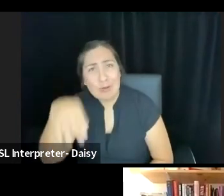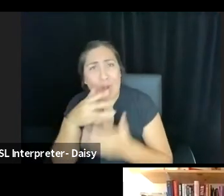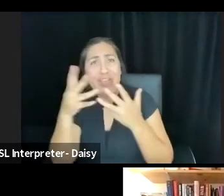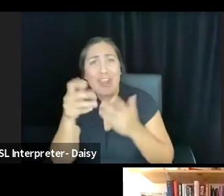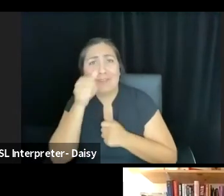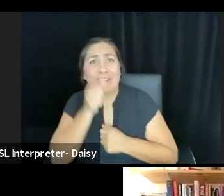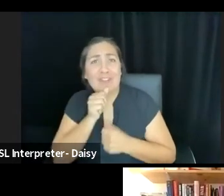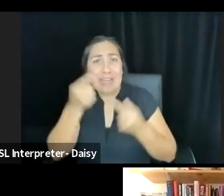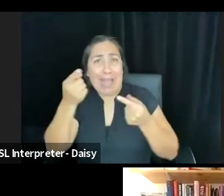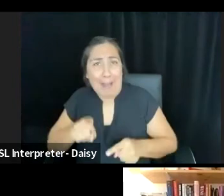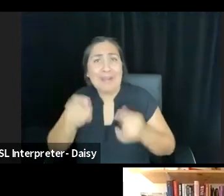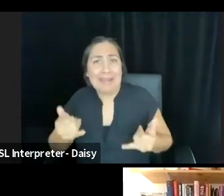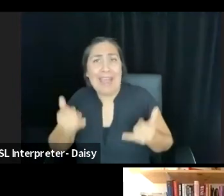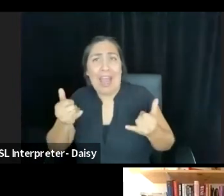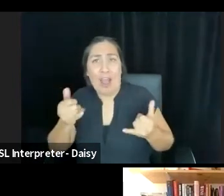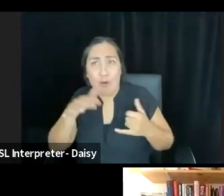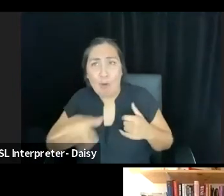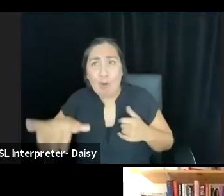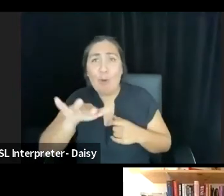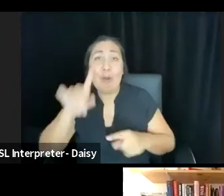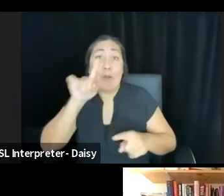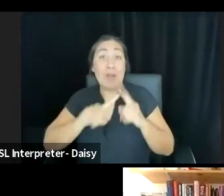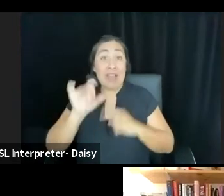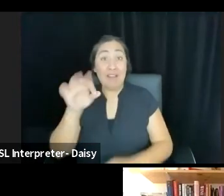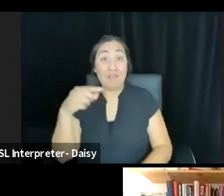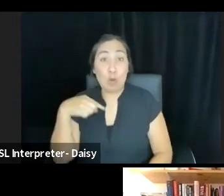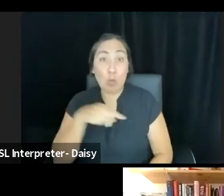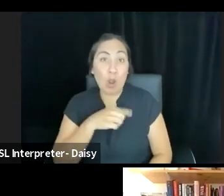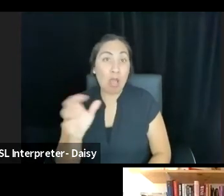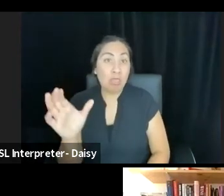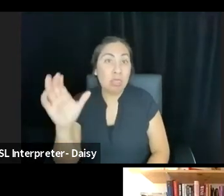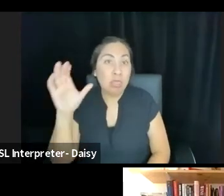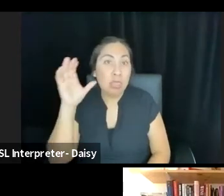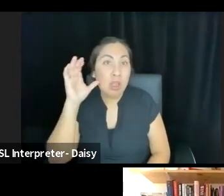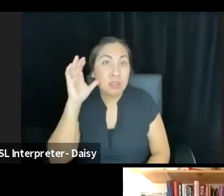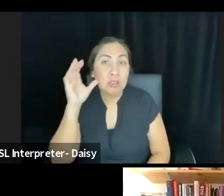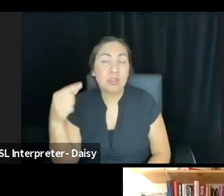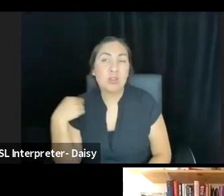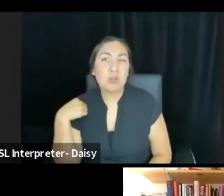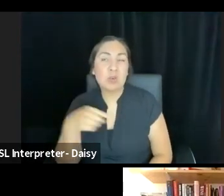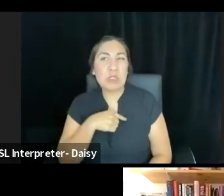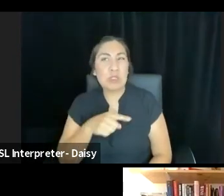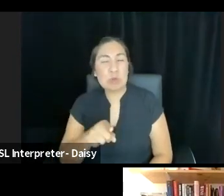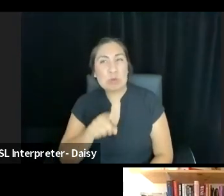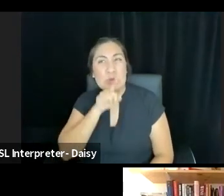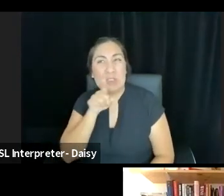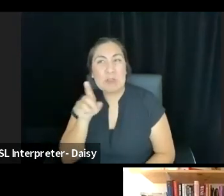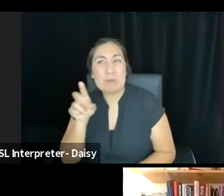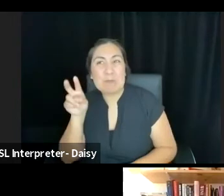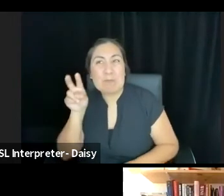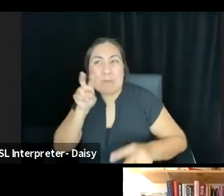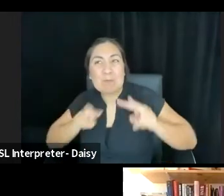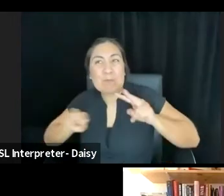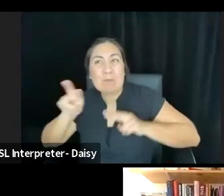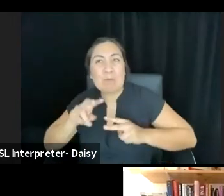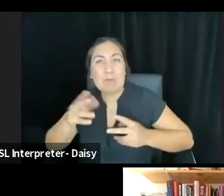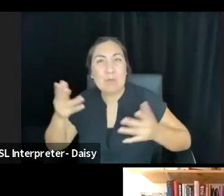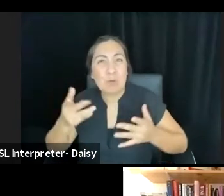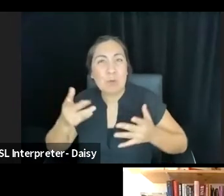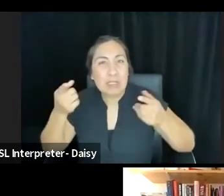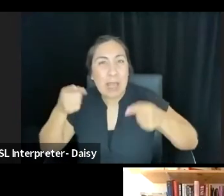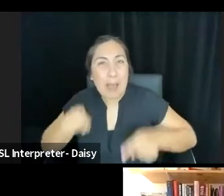we listen and we lean into what is happening, I think our theaters can